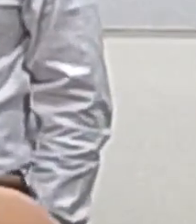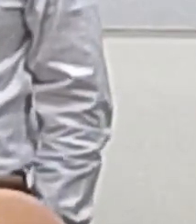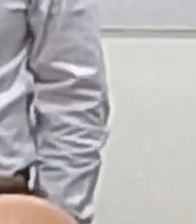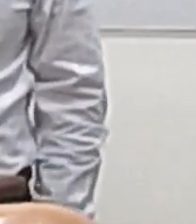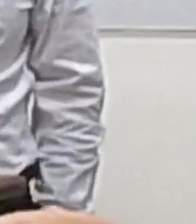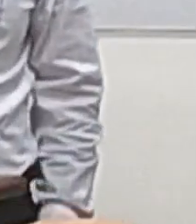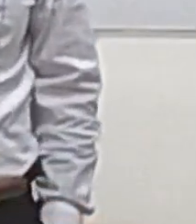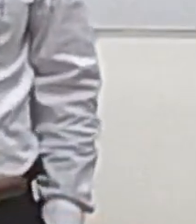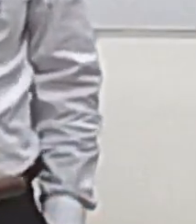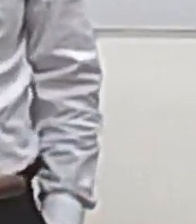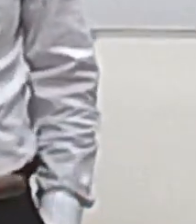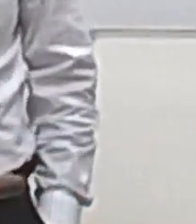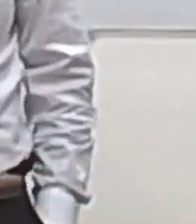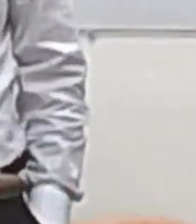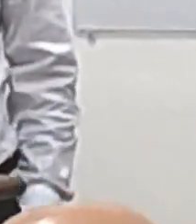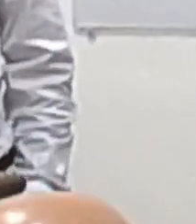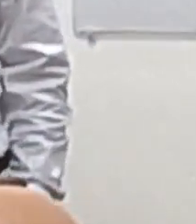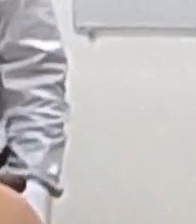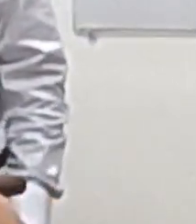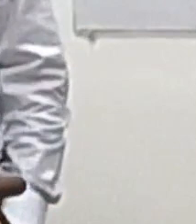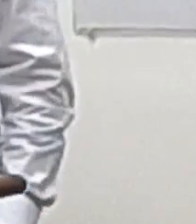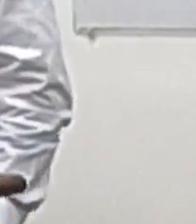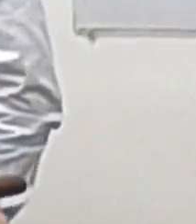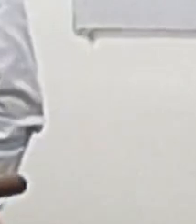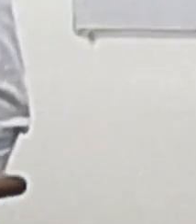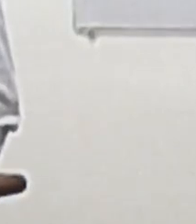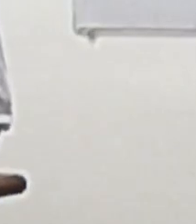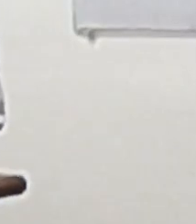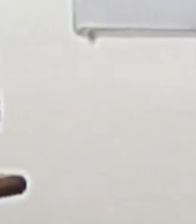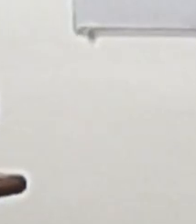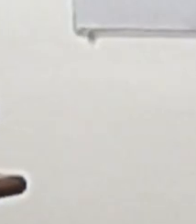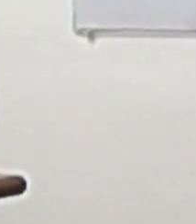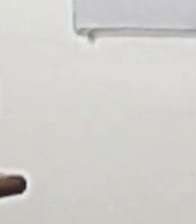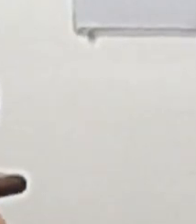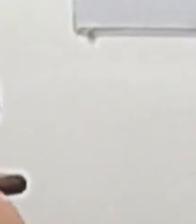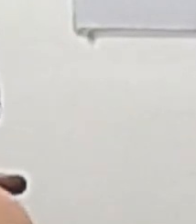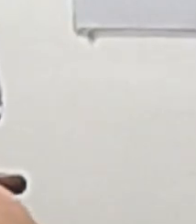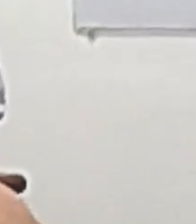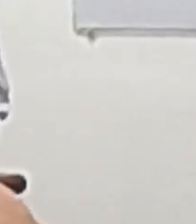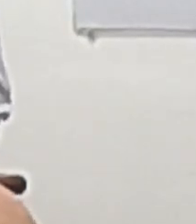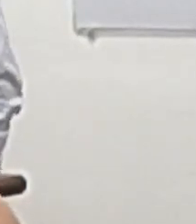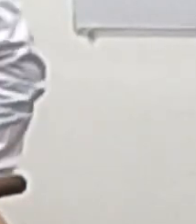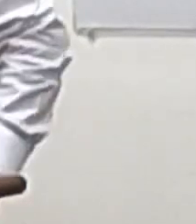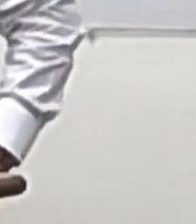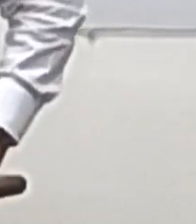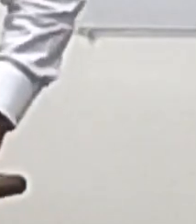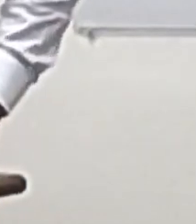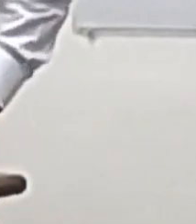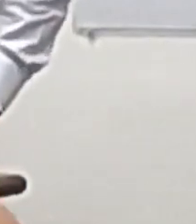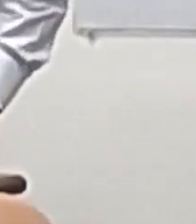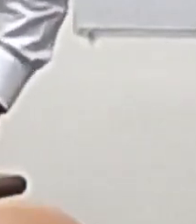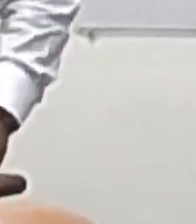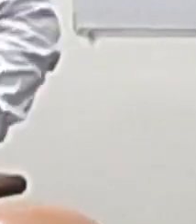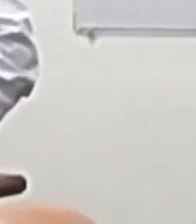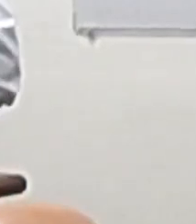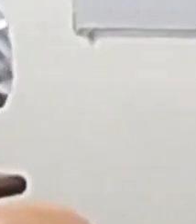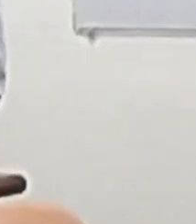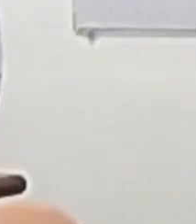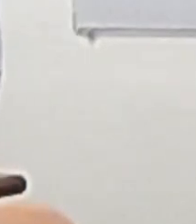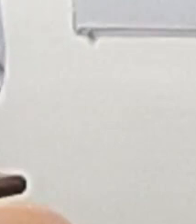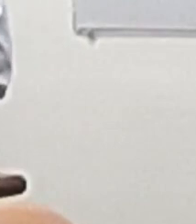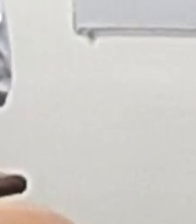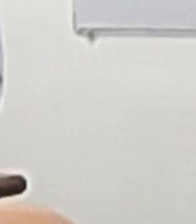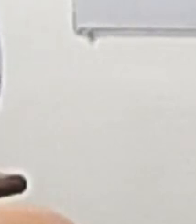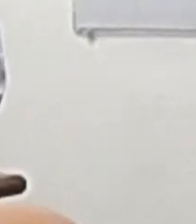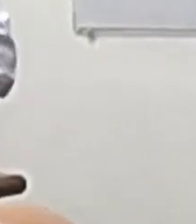Lord, at this moment we glorify your name. Lord, we praise you because